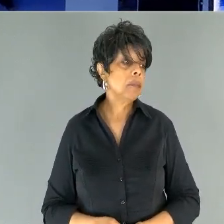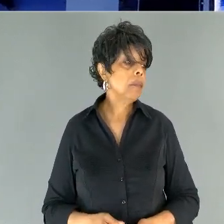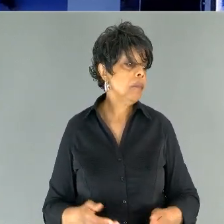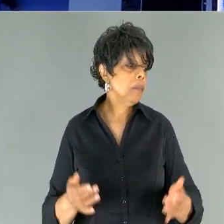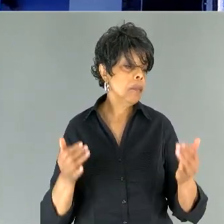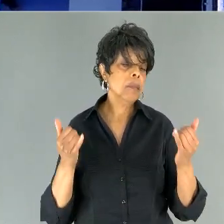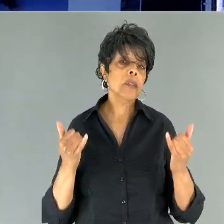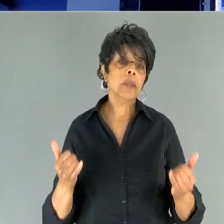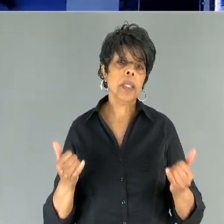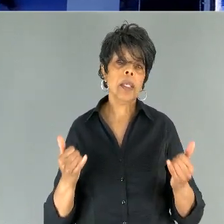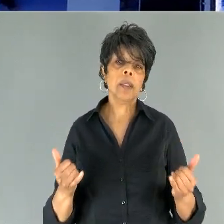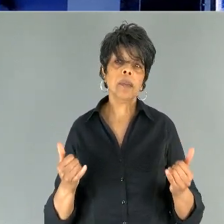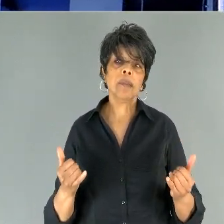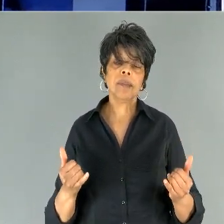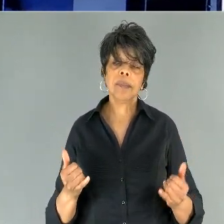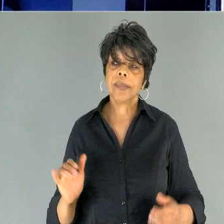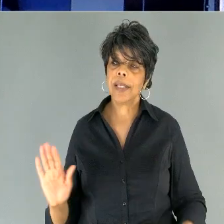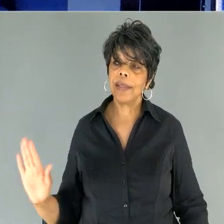this is their day.